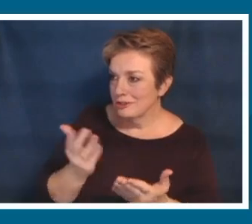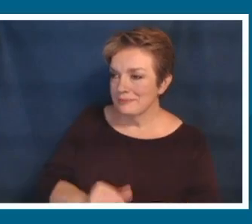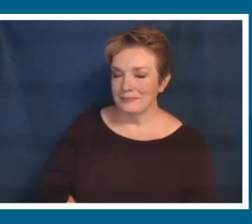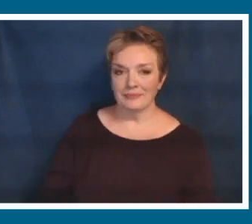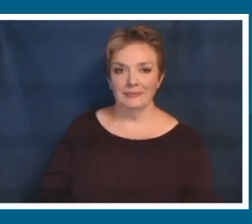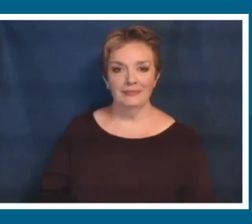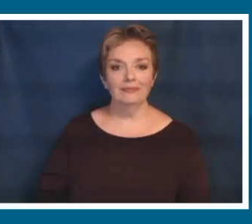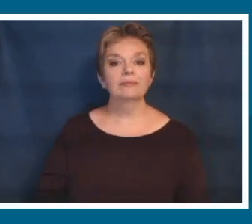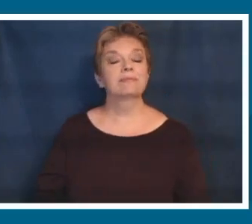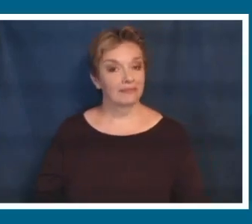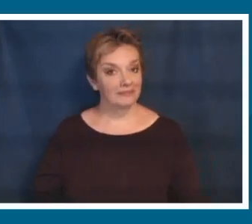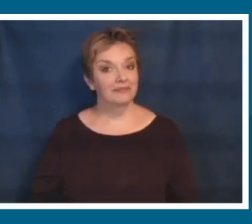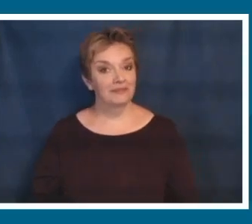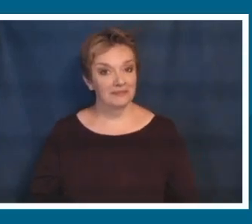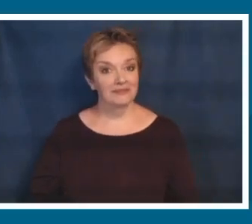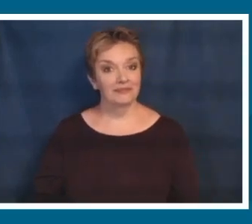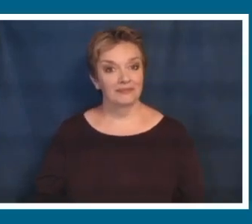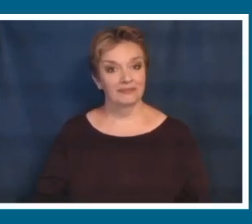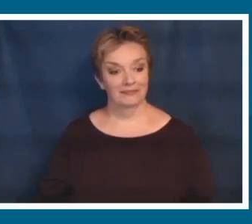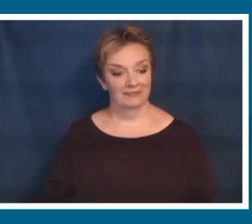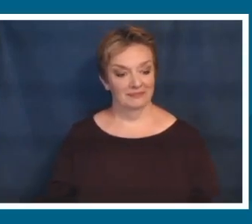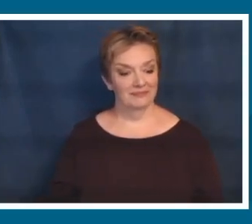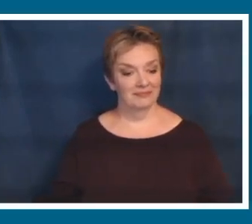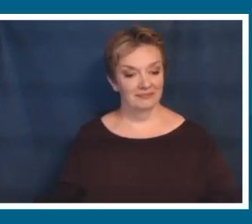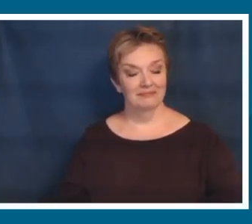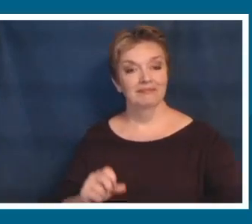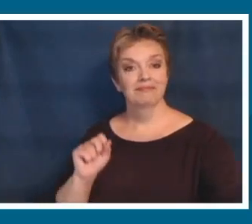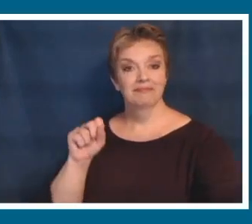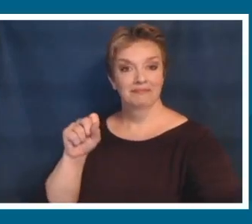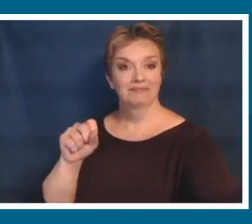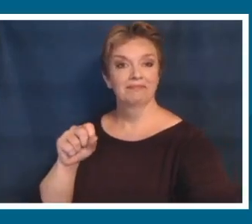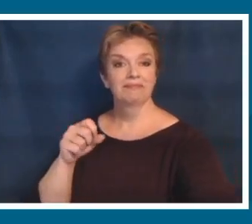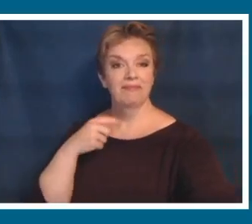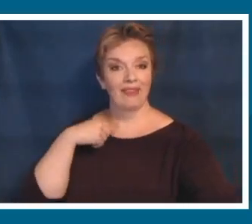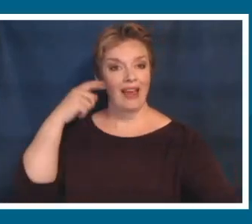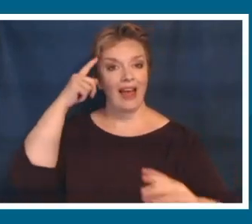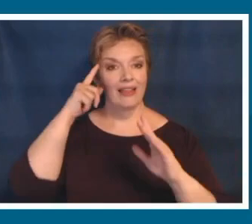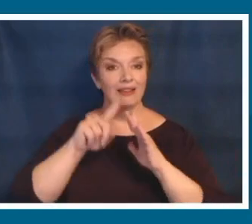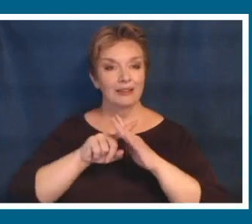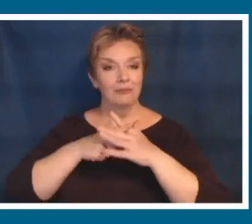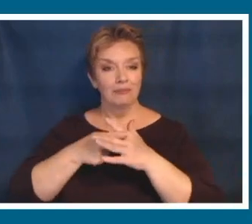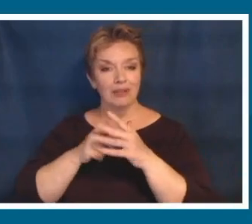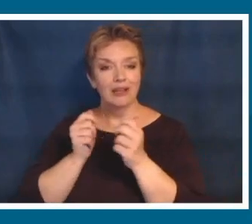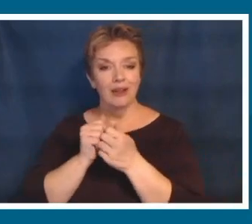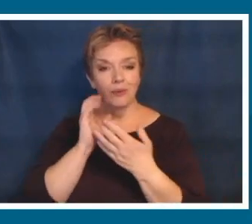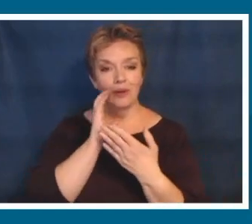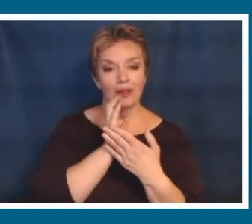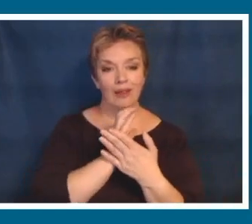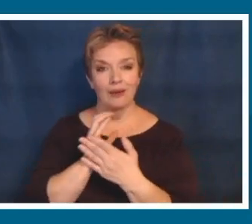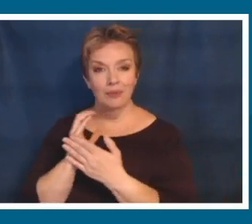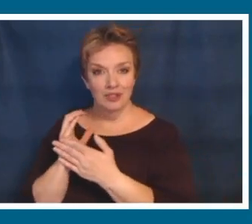said earlier, I think beginning with the images allows students of all ages